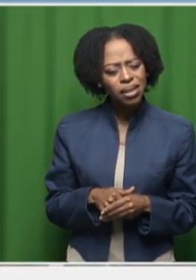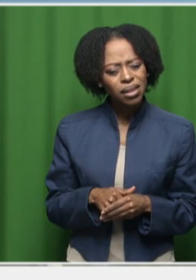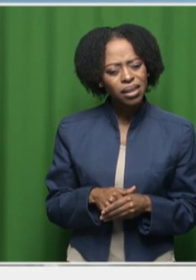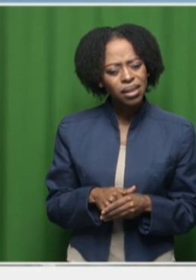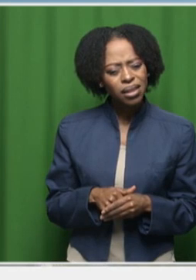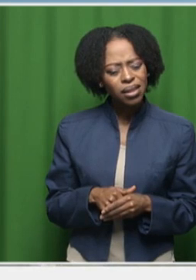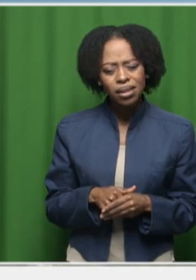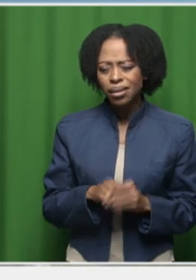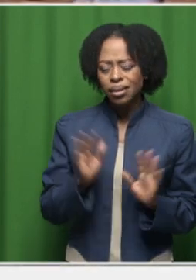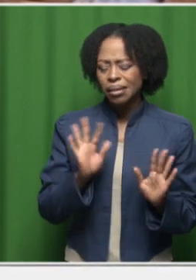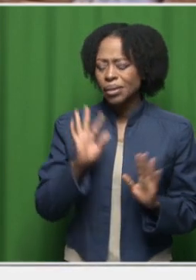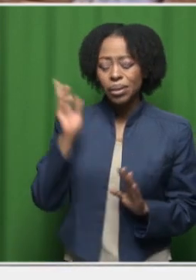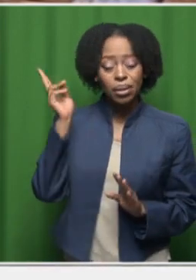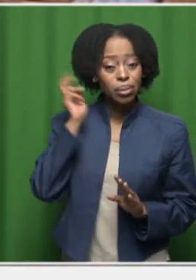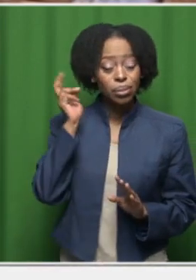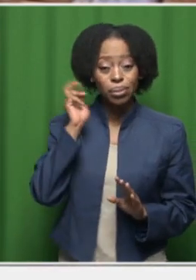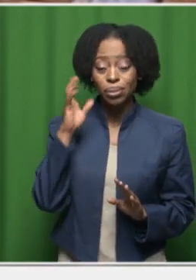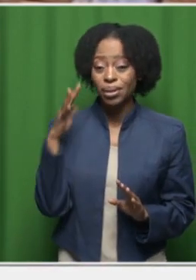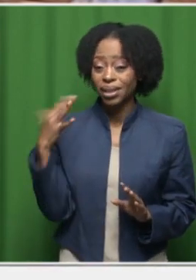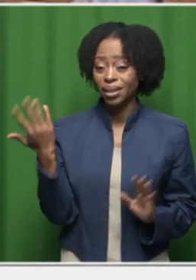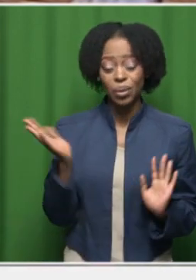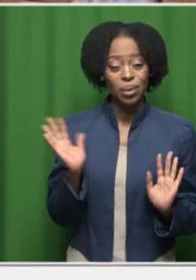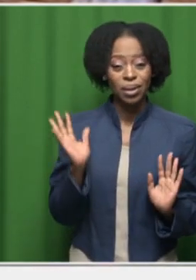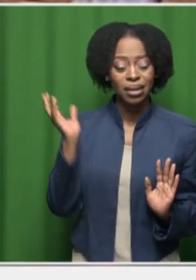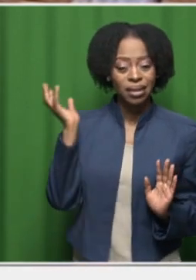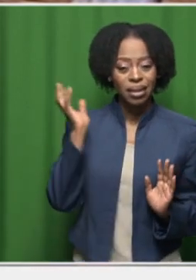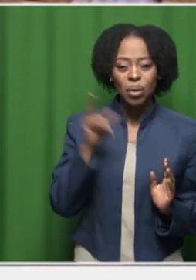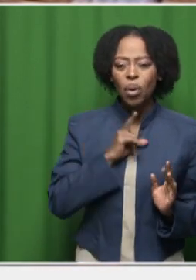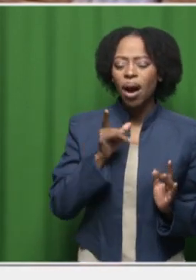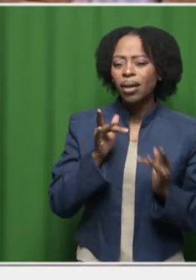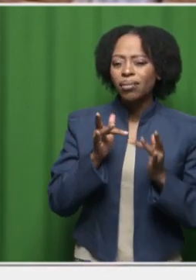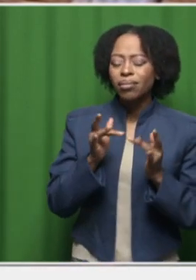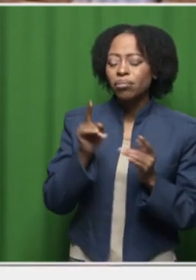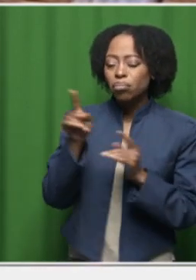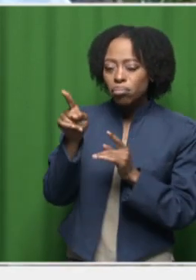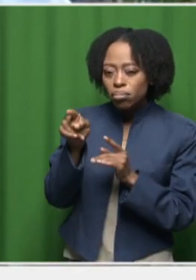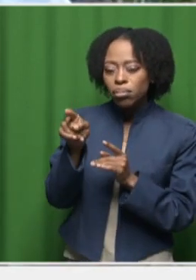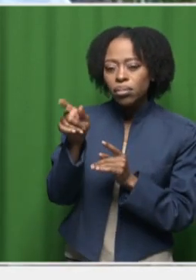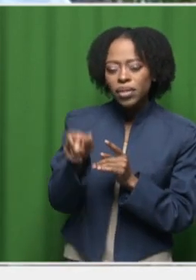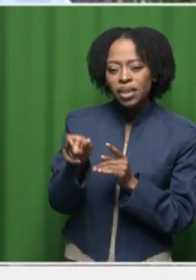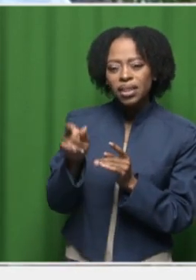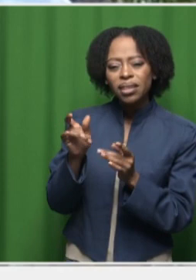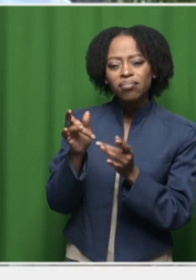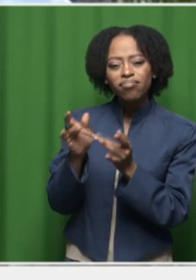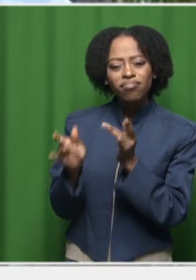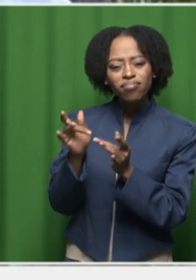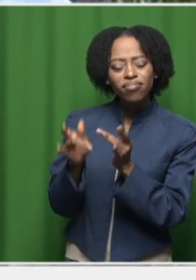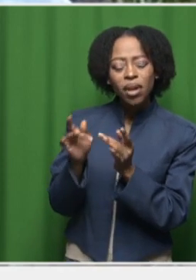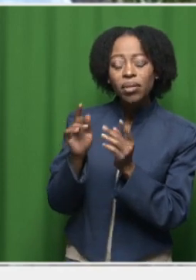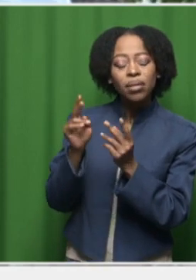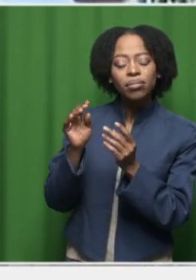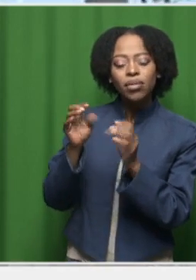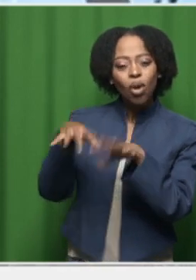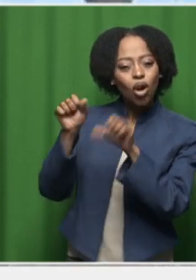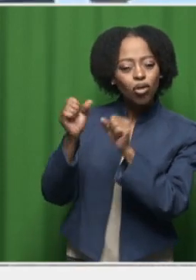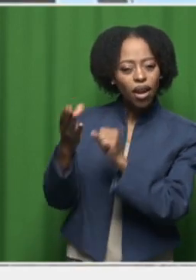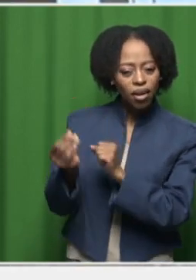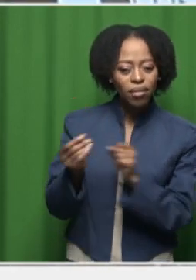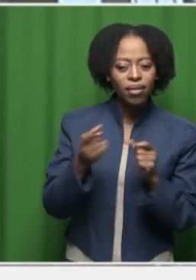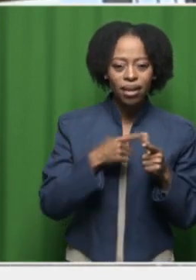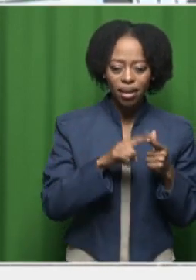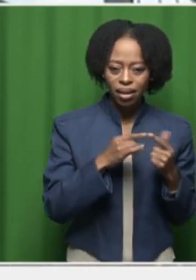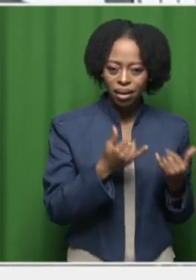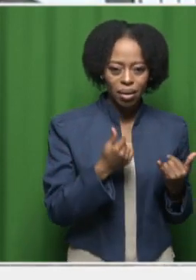said, the more there is a delay on appointing the board, it's been over close to 150 days now. And the best case then to go